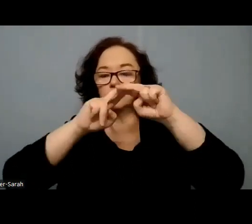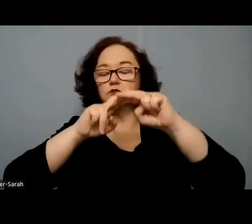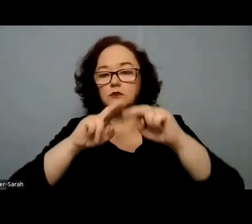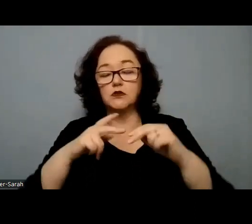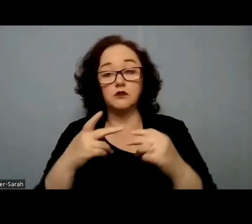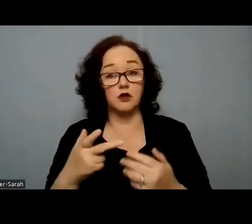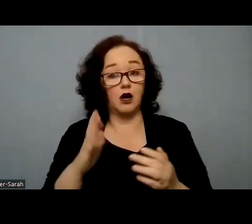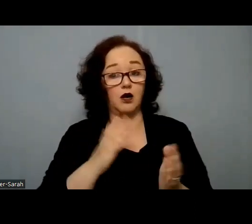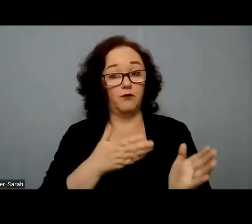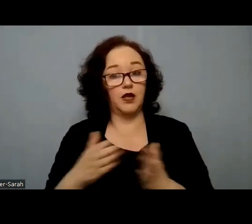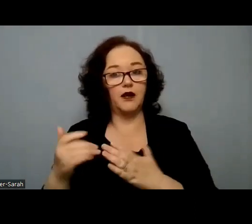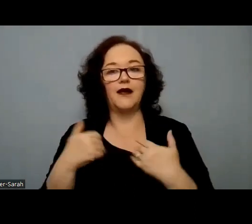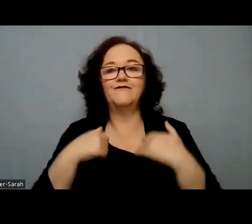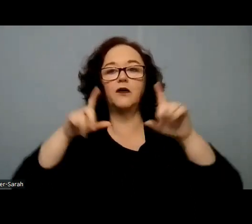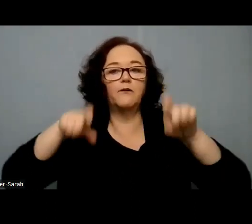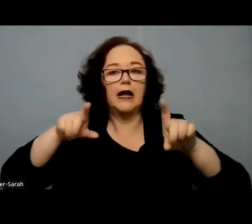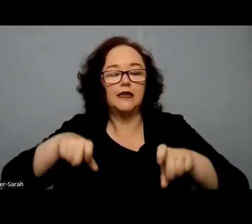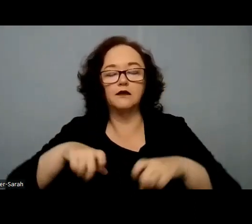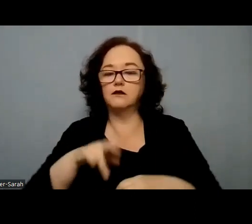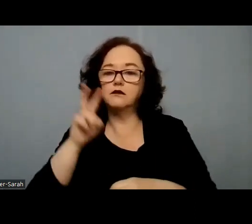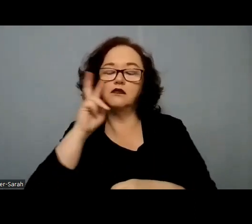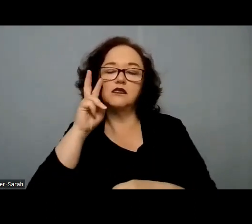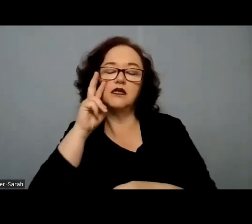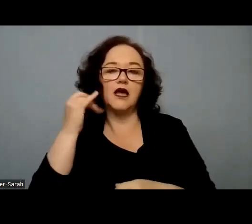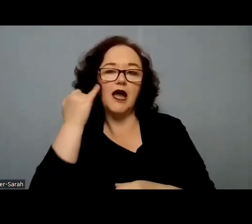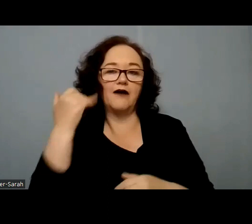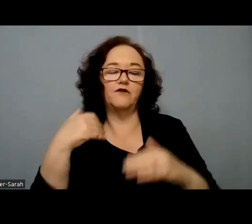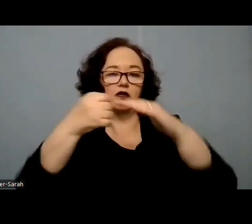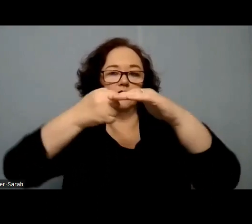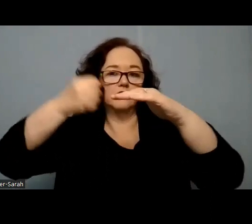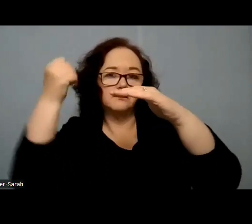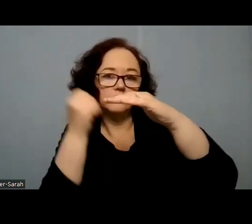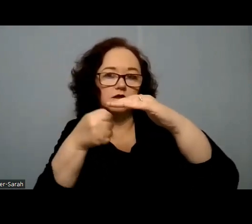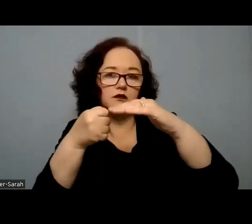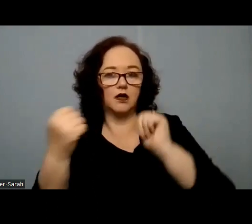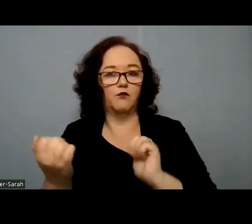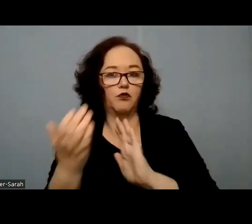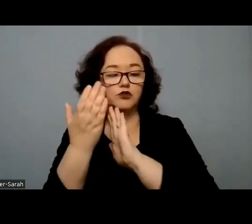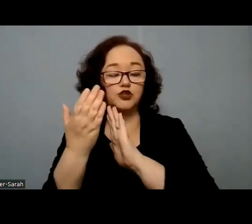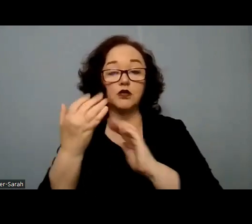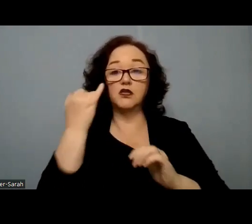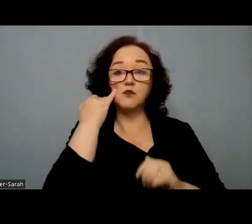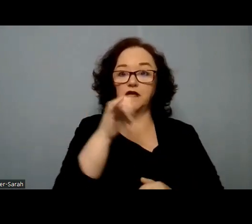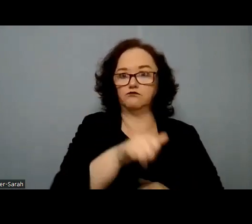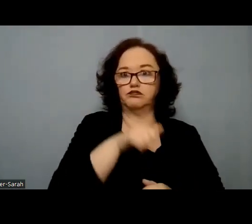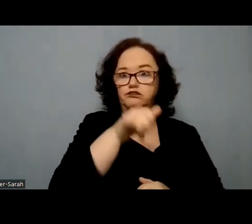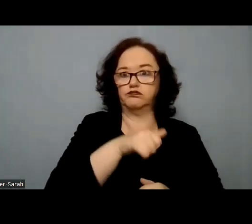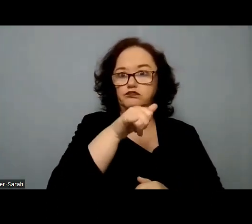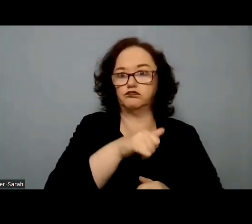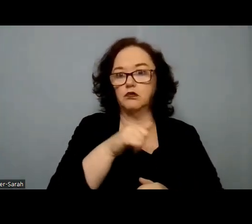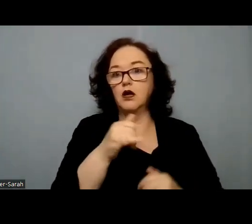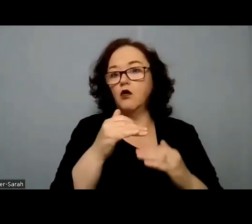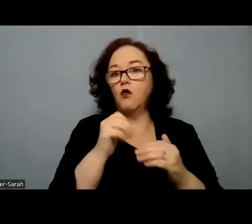pilot to have an intentional step down of persons that had a length of stay of over a year in our state